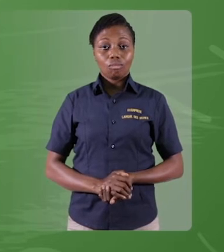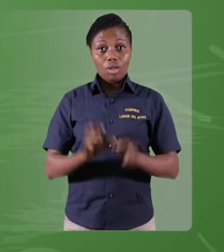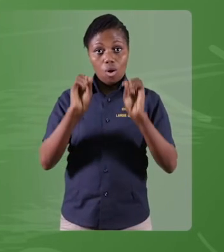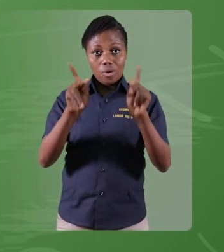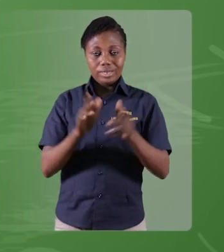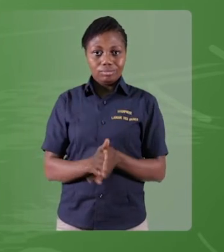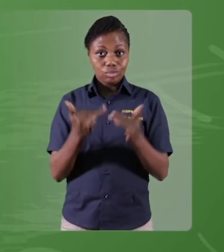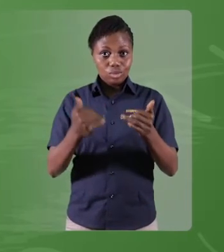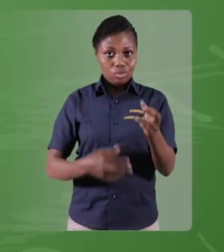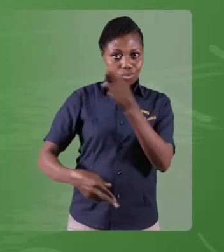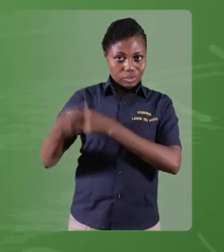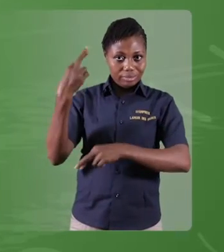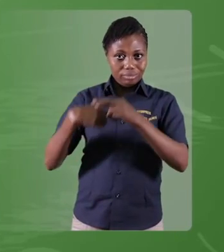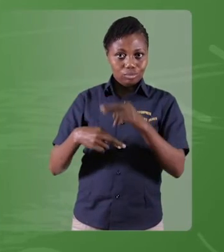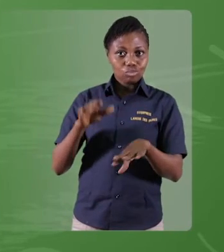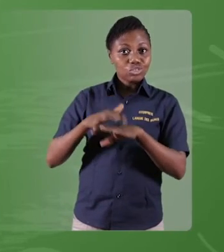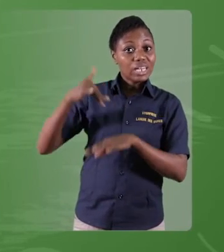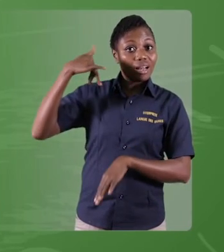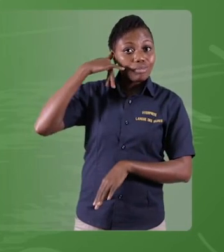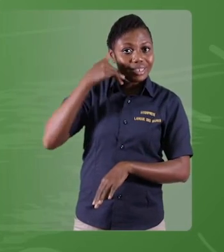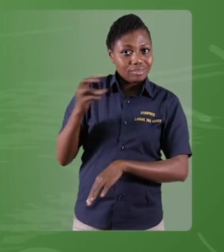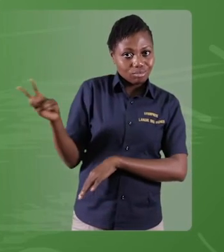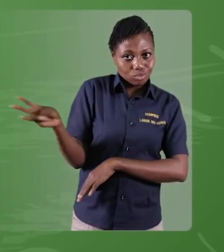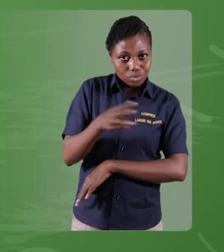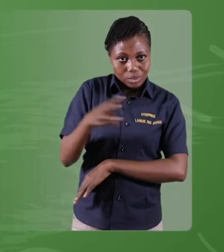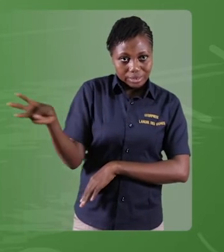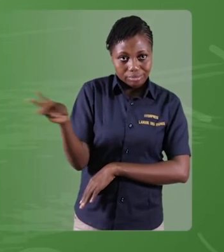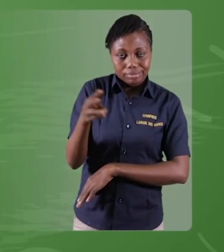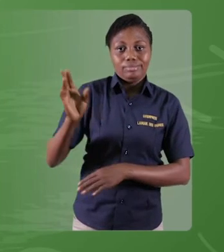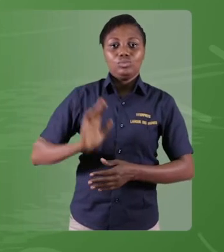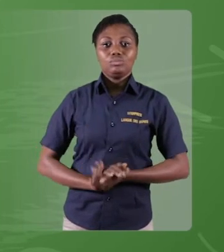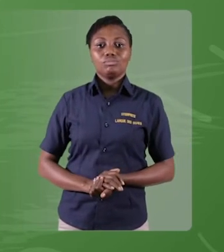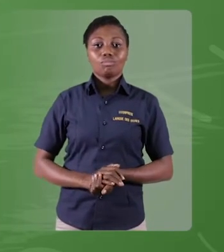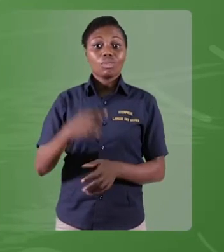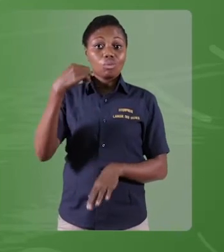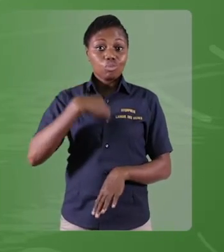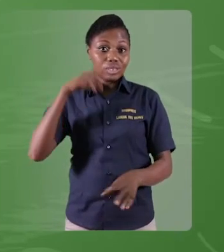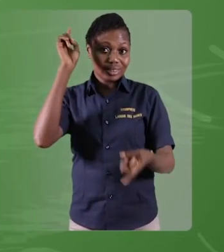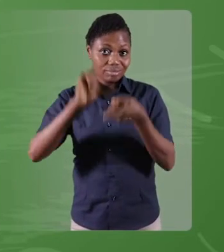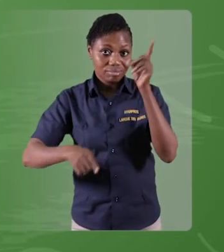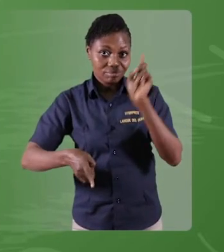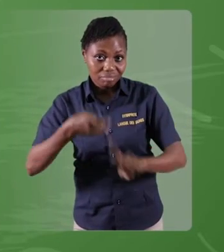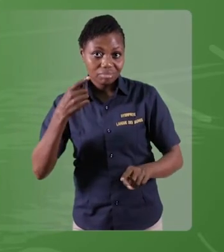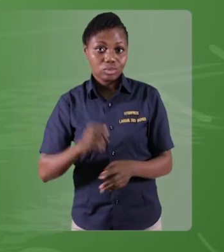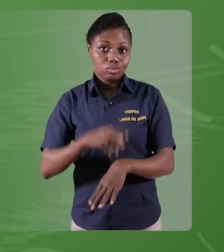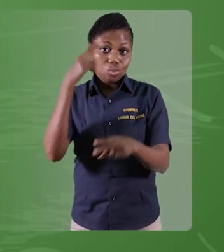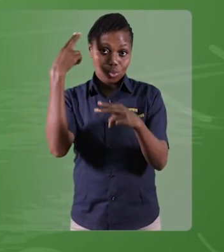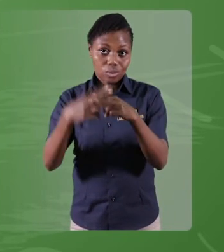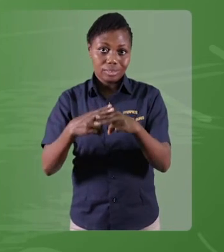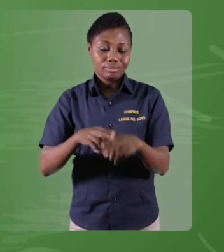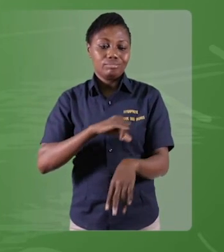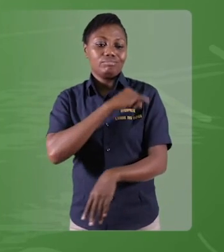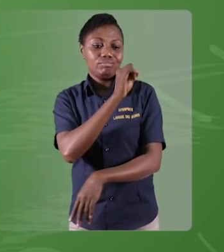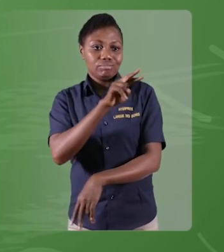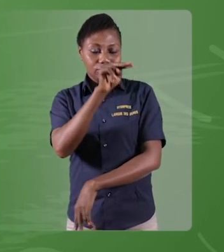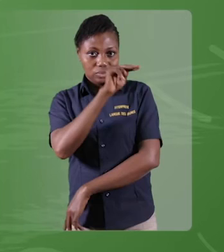Okay, now let's have the feedback of this activity. I told you it is a WhatsApp conversation. So I'm going to role